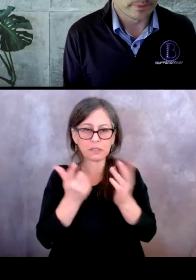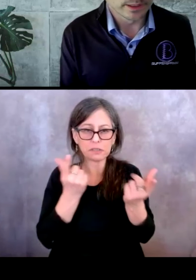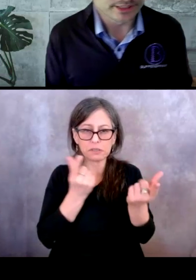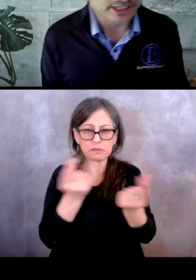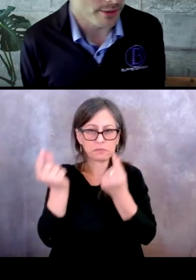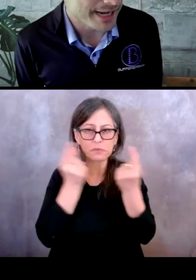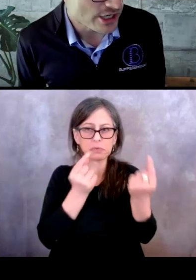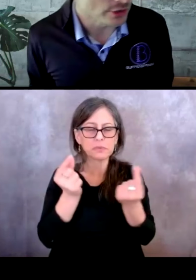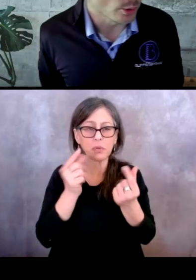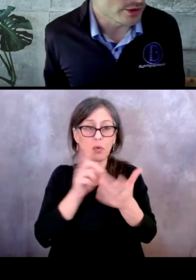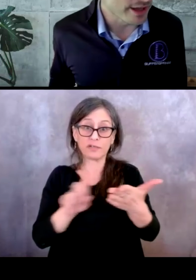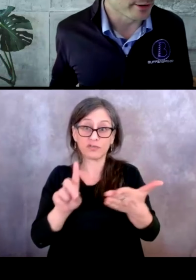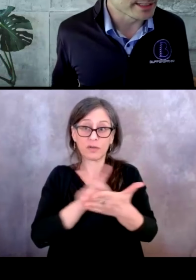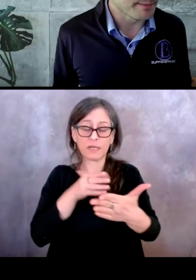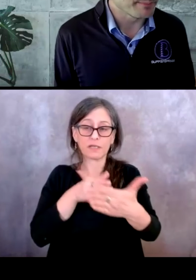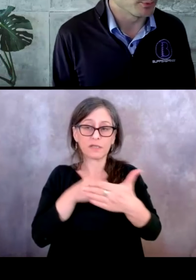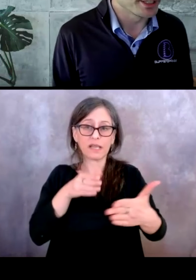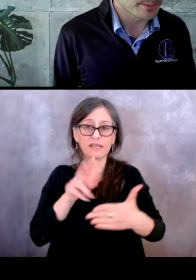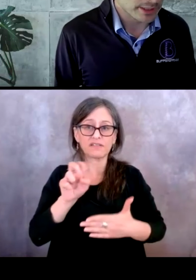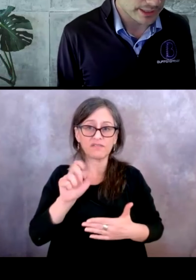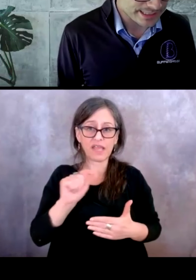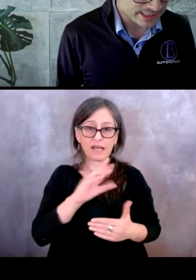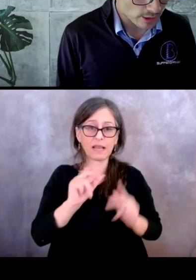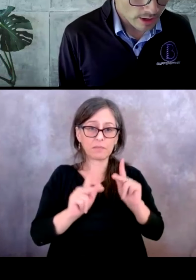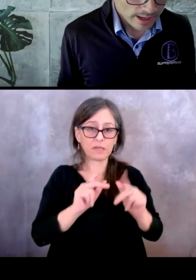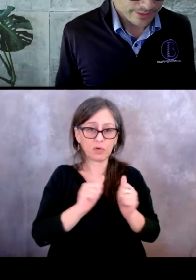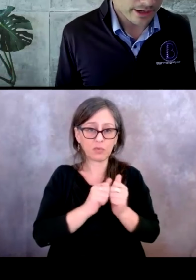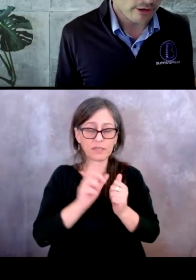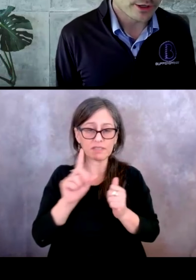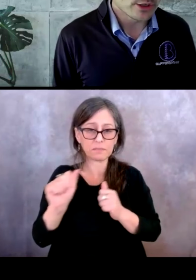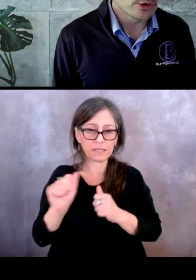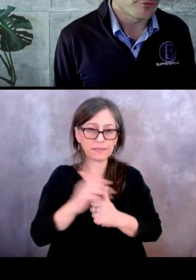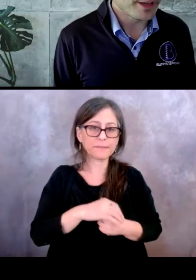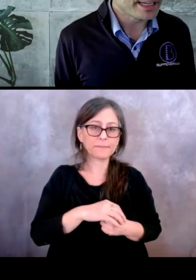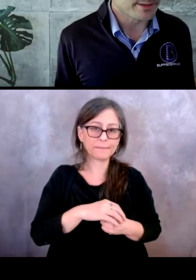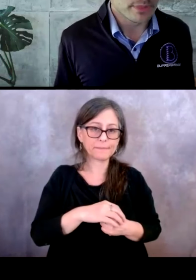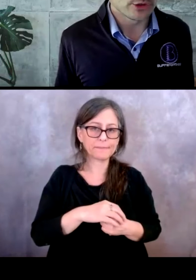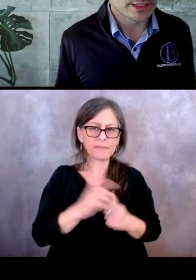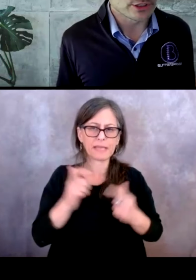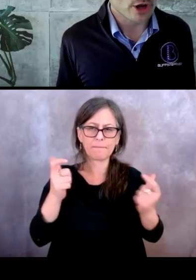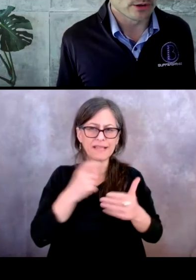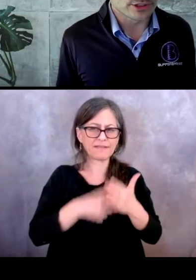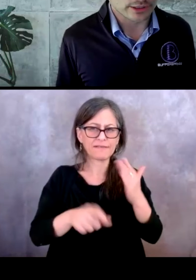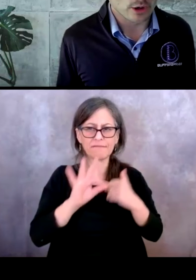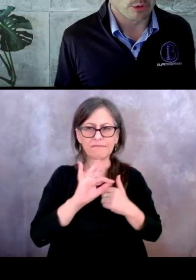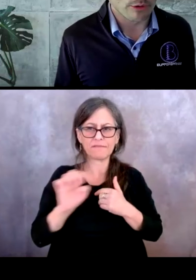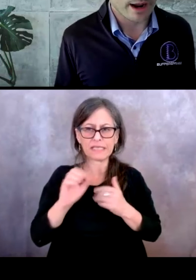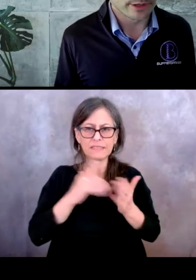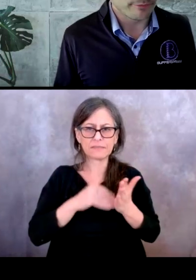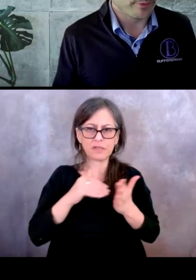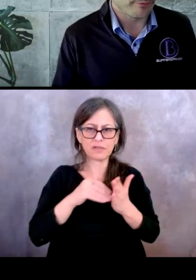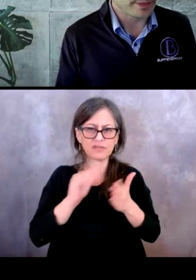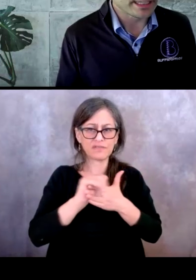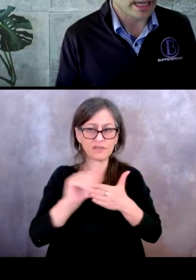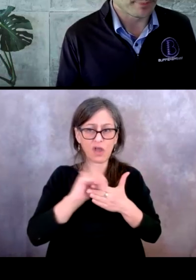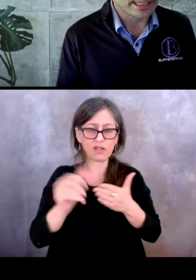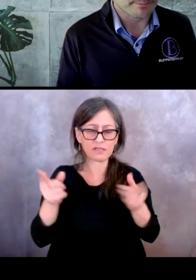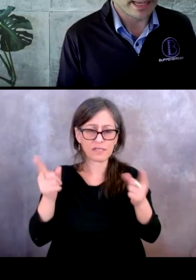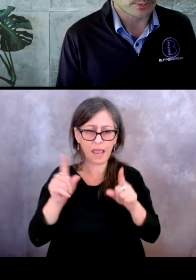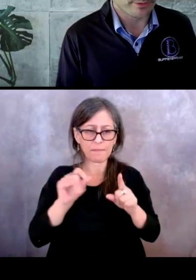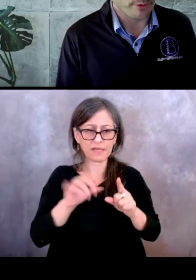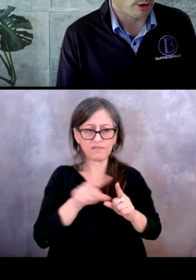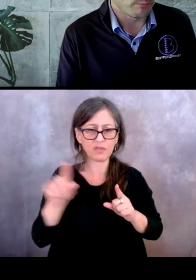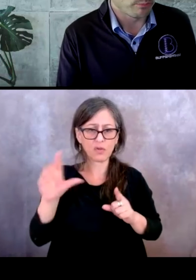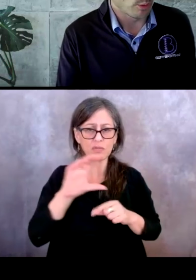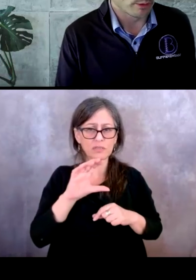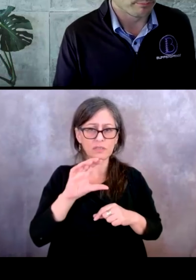or discrimination towards veterans and people with disabilities. So there are huge fees of millions of dollars that go around if these companies